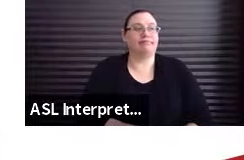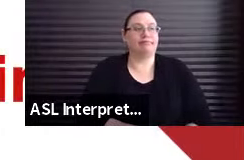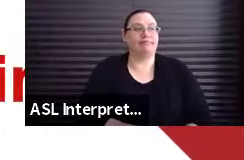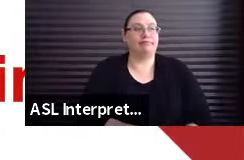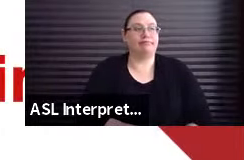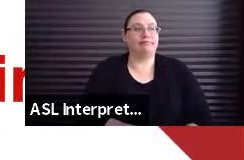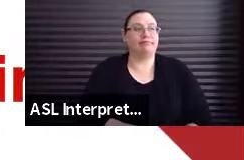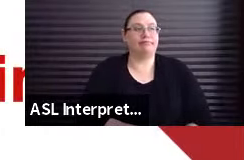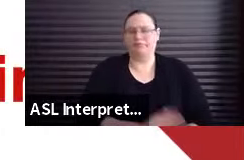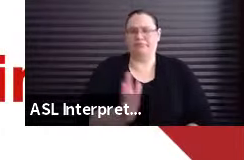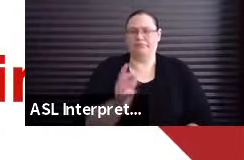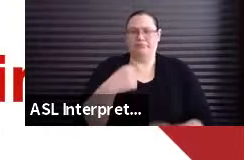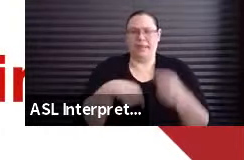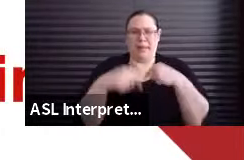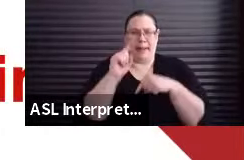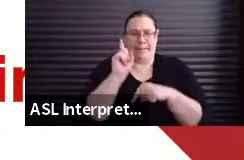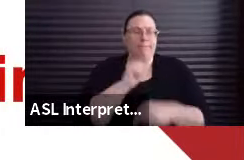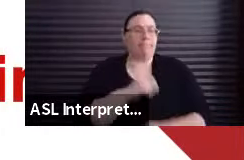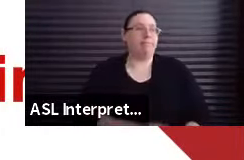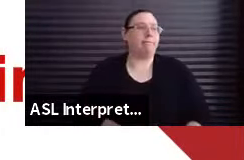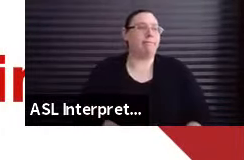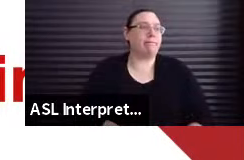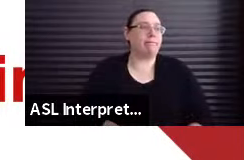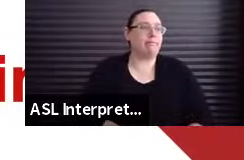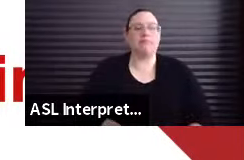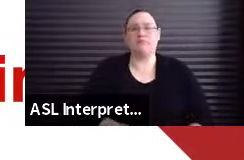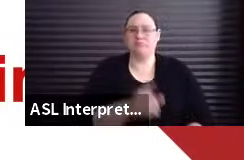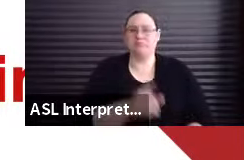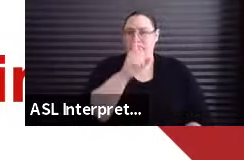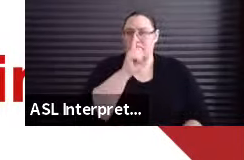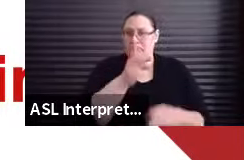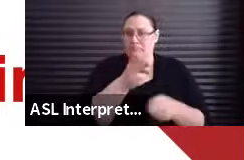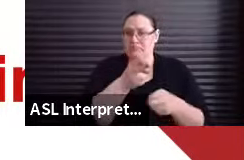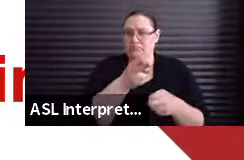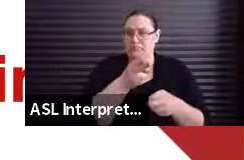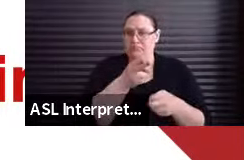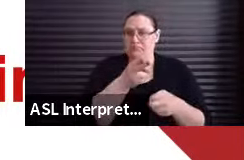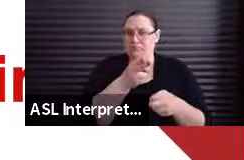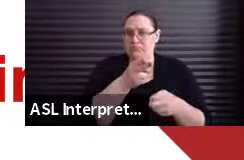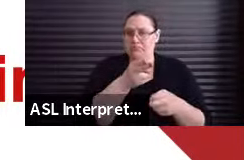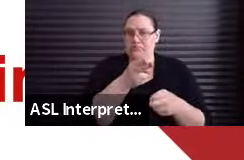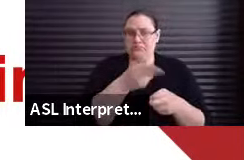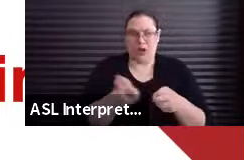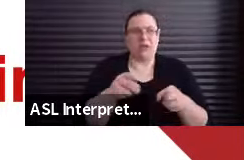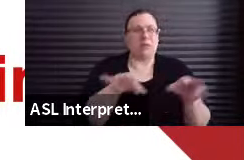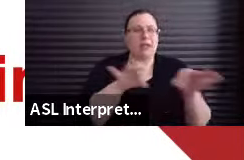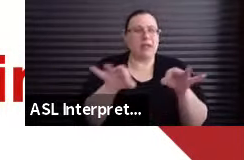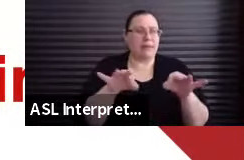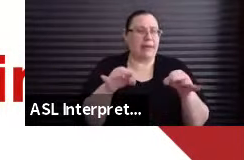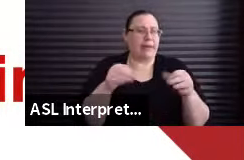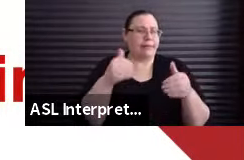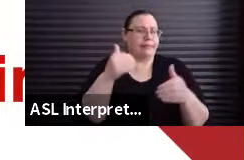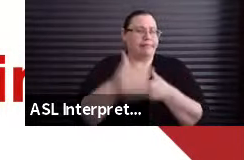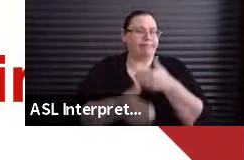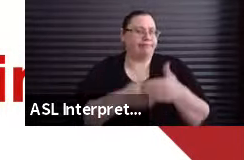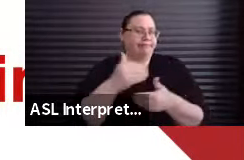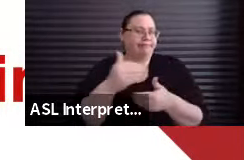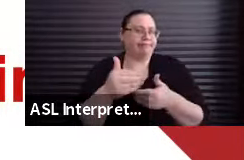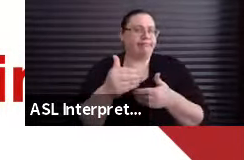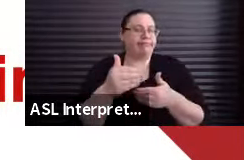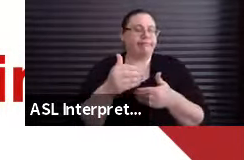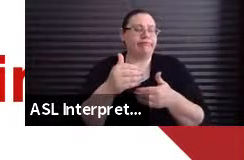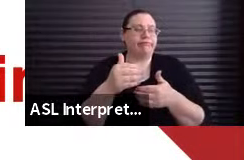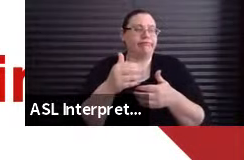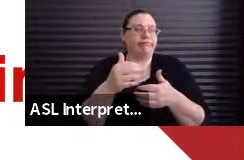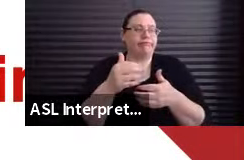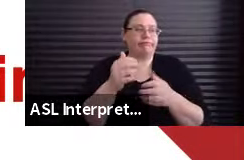let me back up, actually. So I'm going to just take you quickly through the steps towards